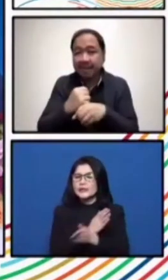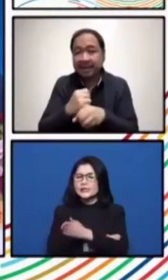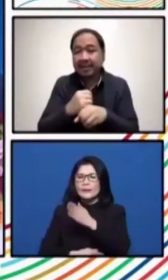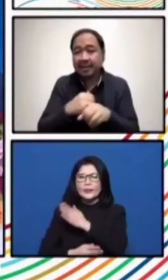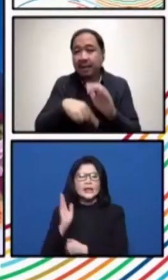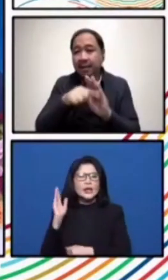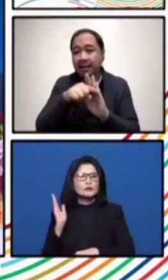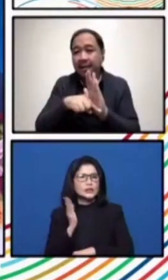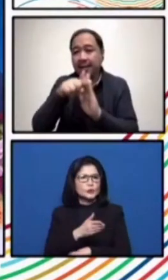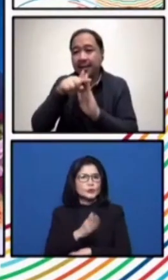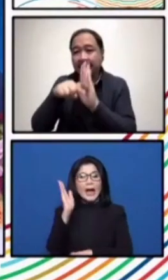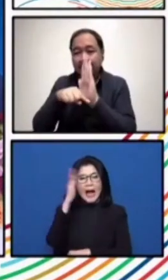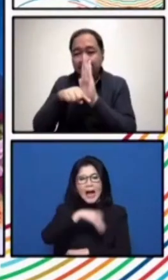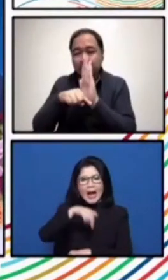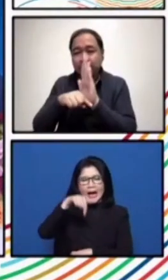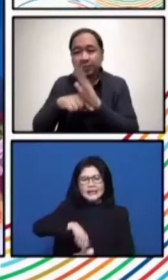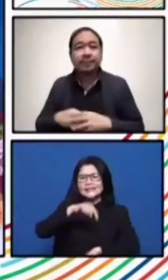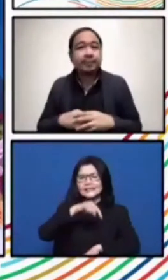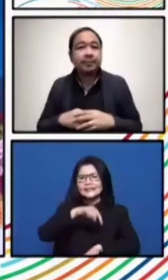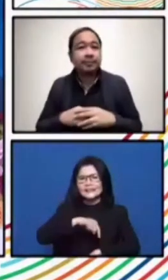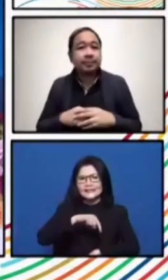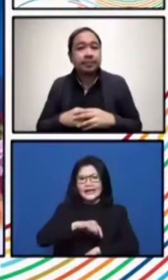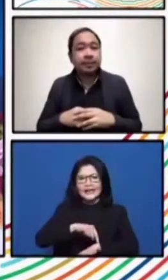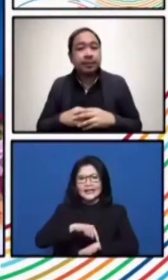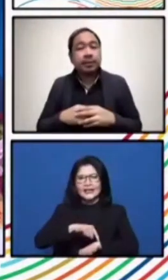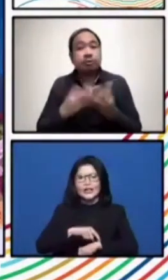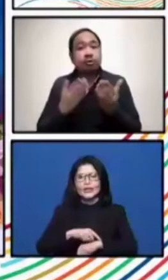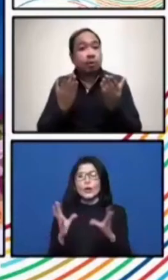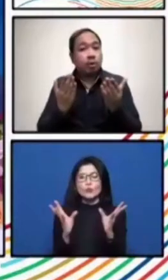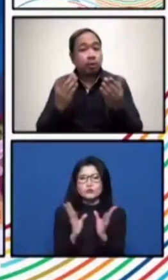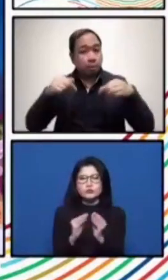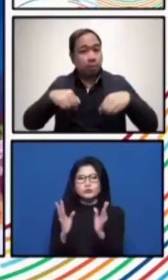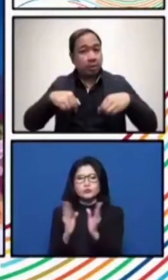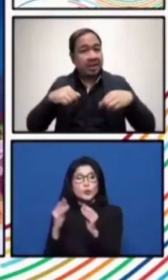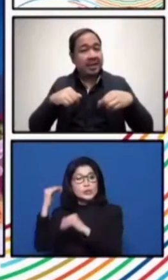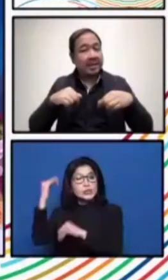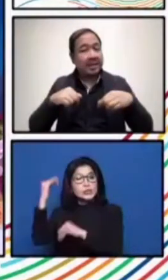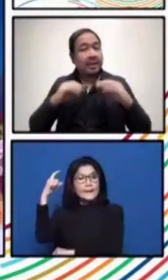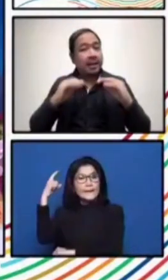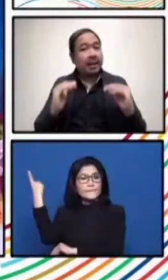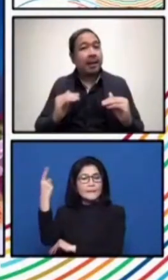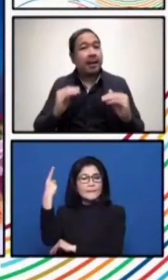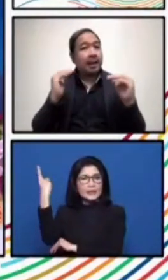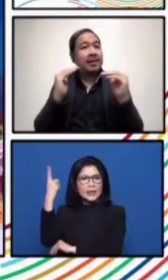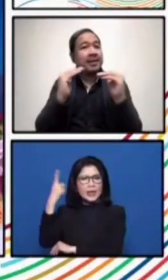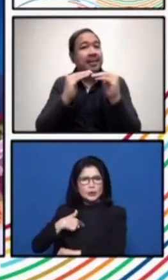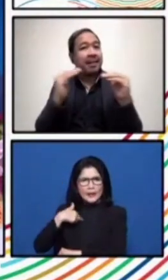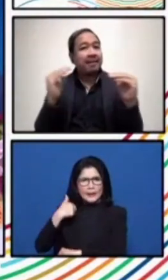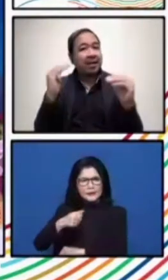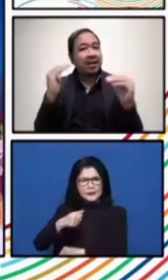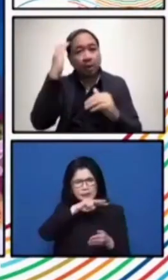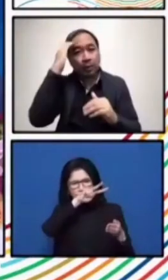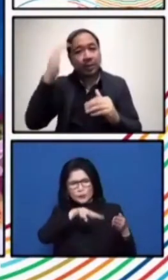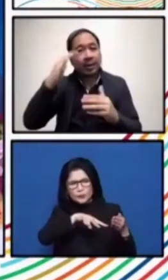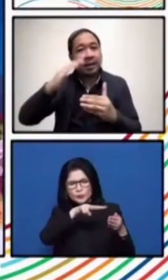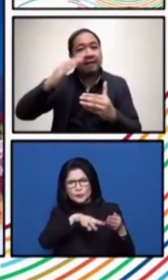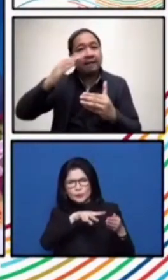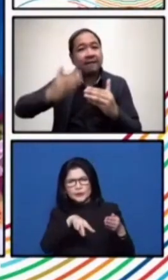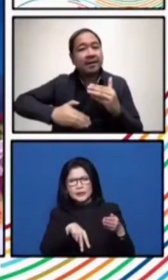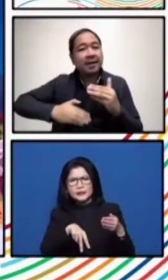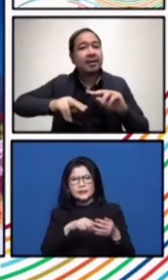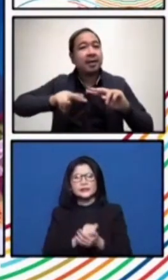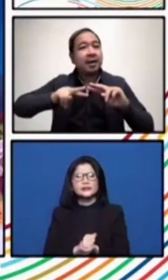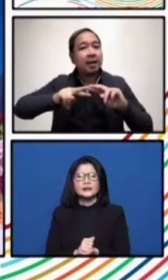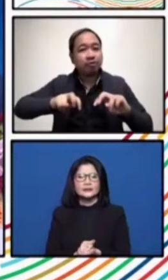today is the momentum at the high level intergovernmental meeting on the final review of the Asia and the specificated